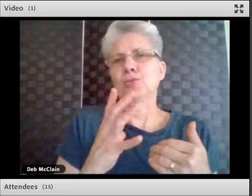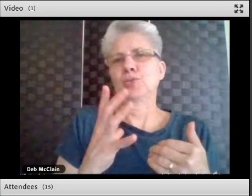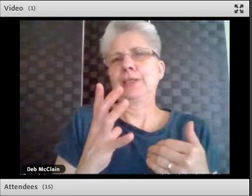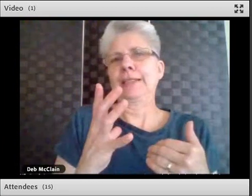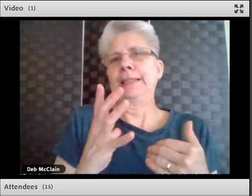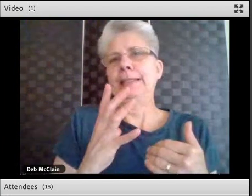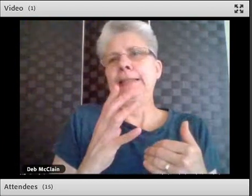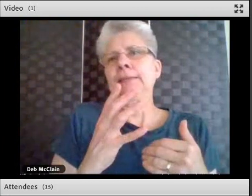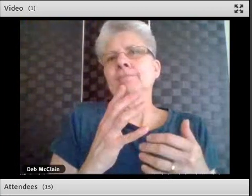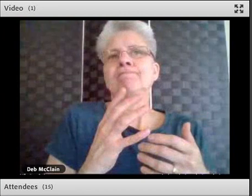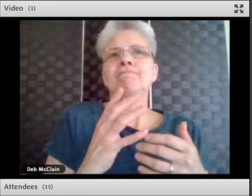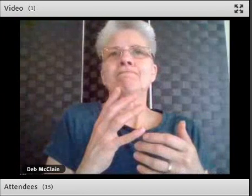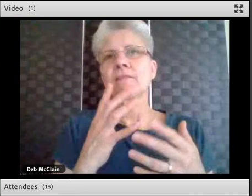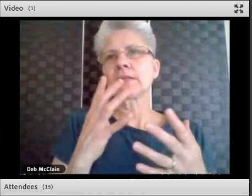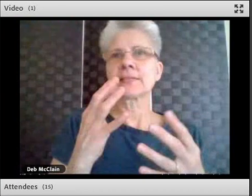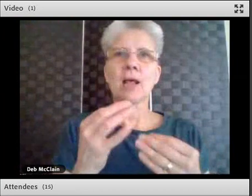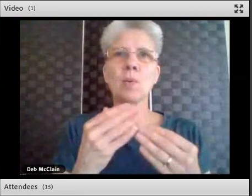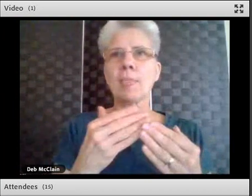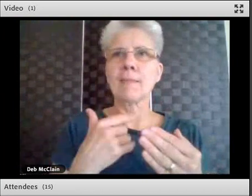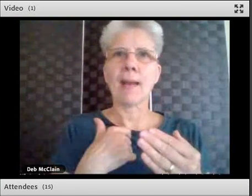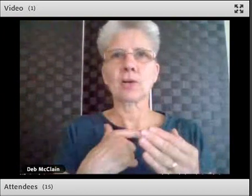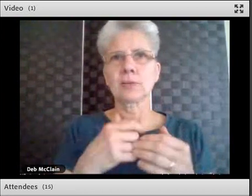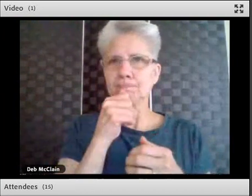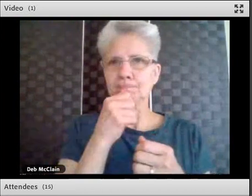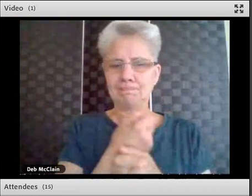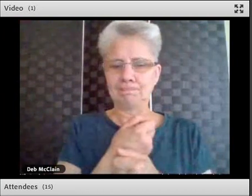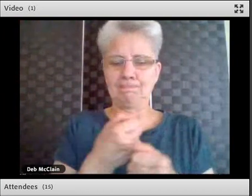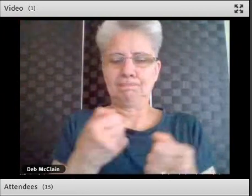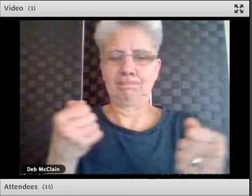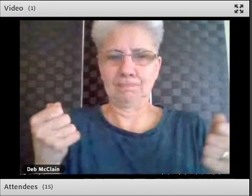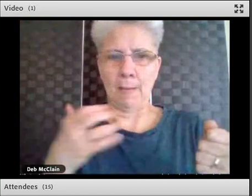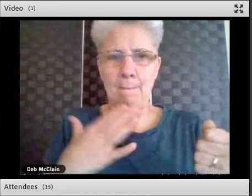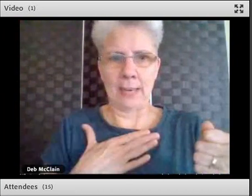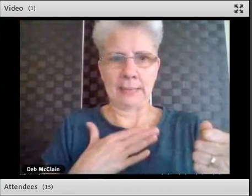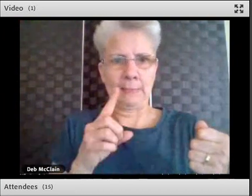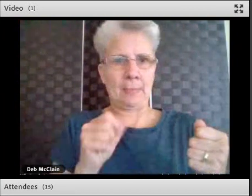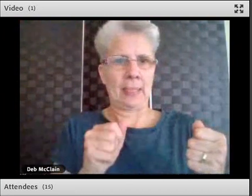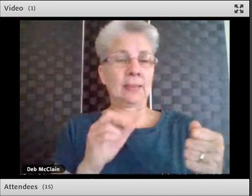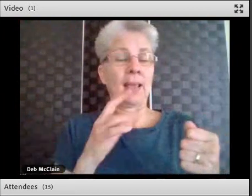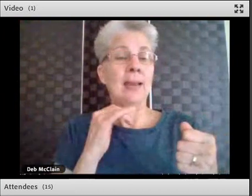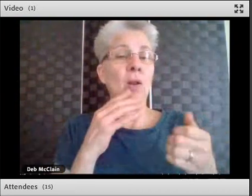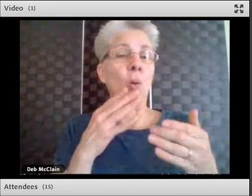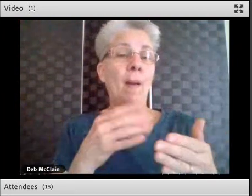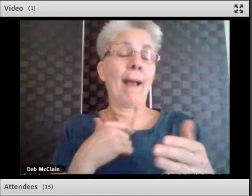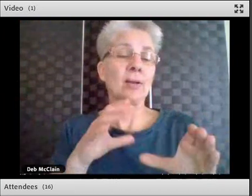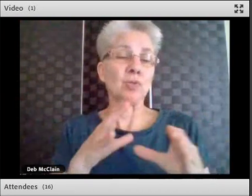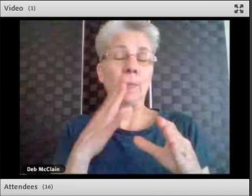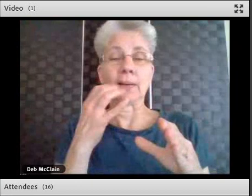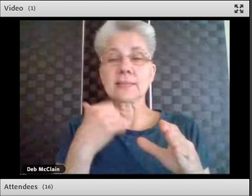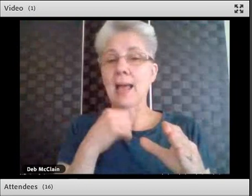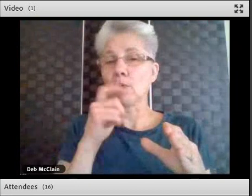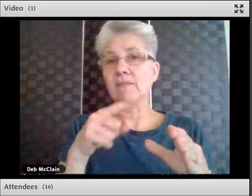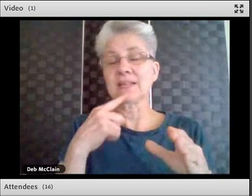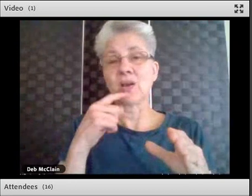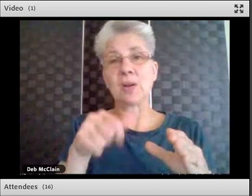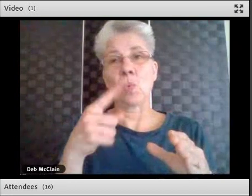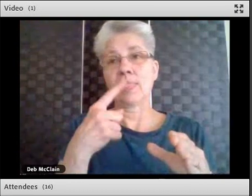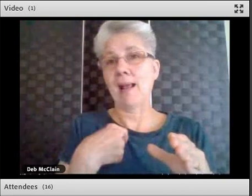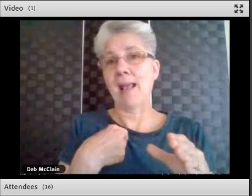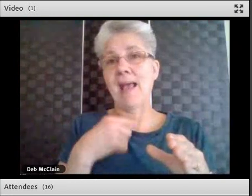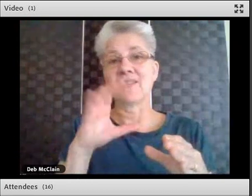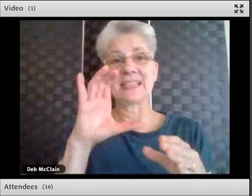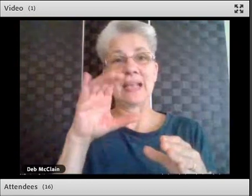of deciding whether I could reveal the presence of a disability. And in a way I do, because I don't have to tell anybody that I have